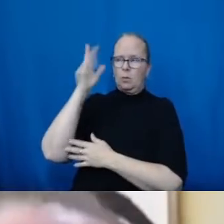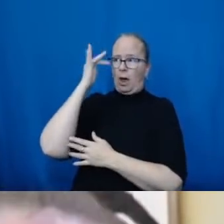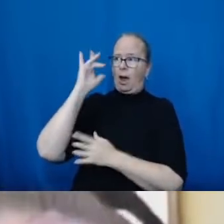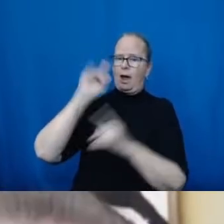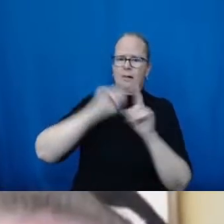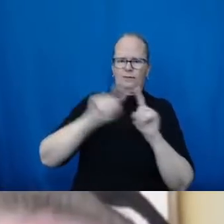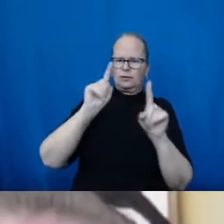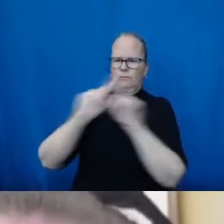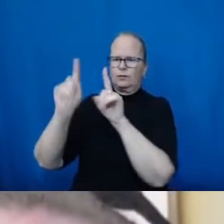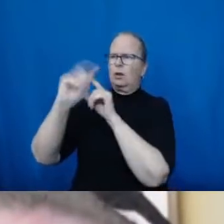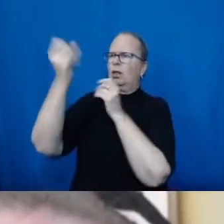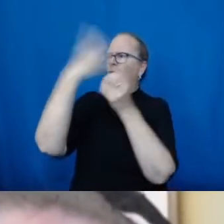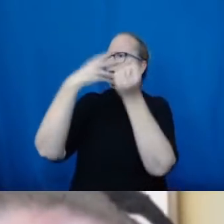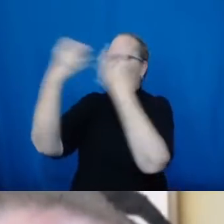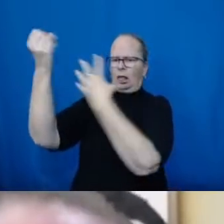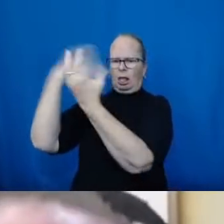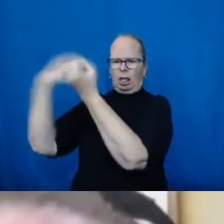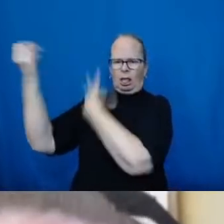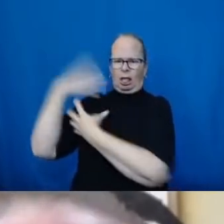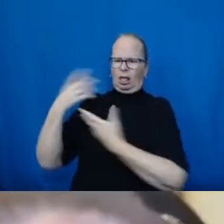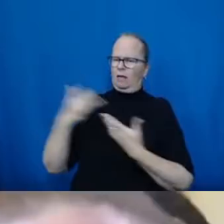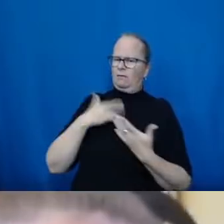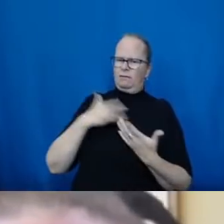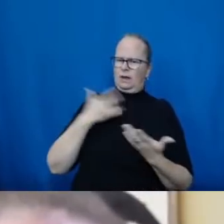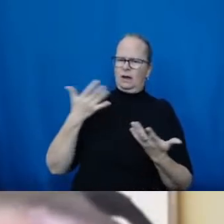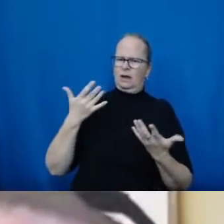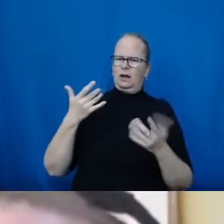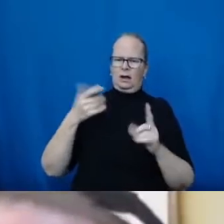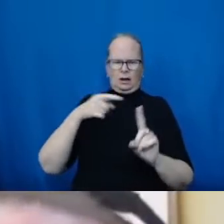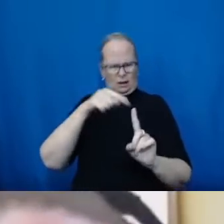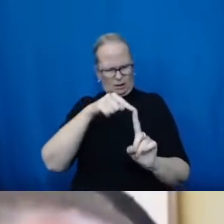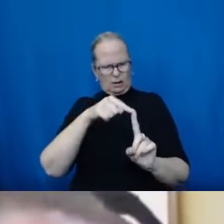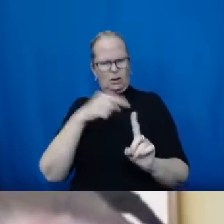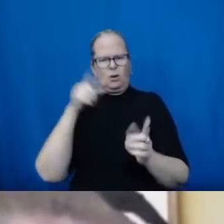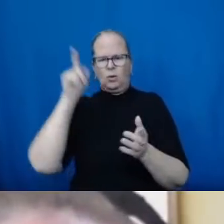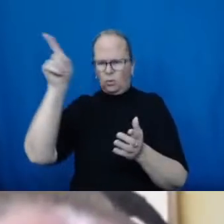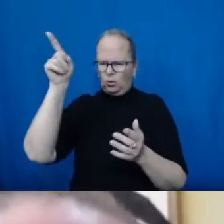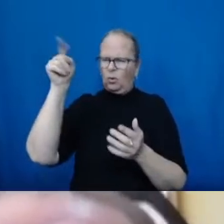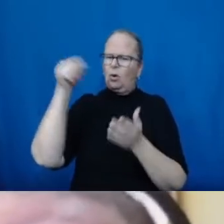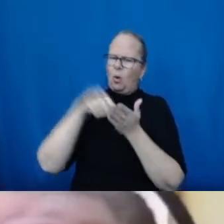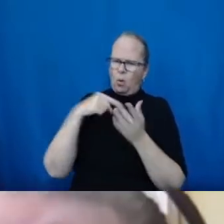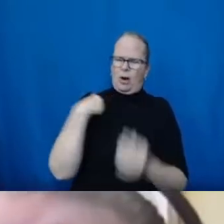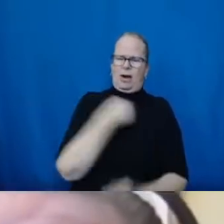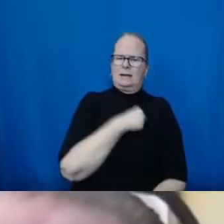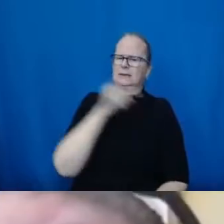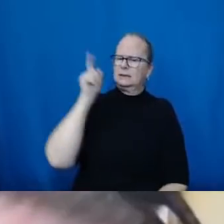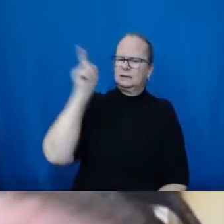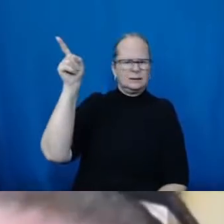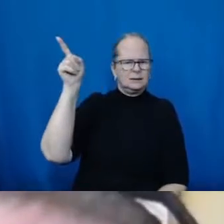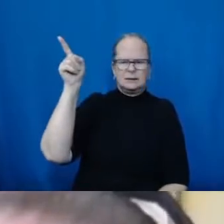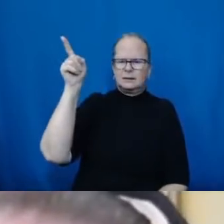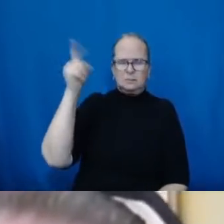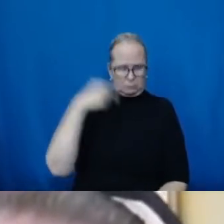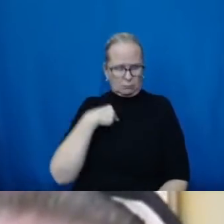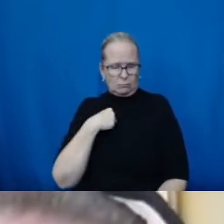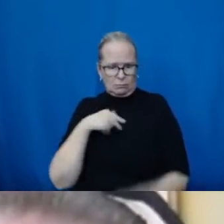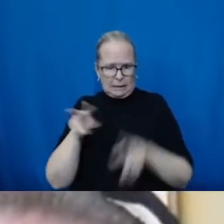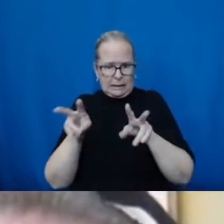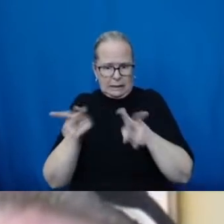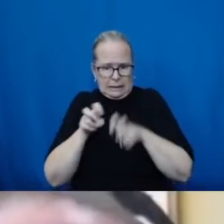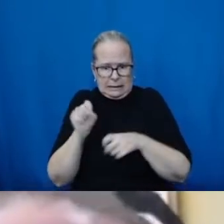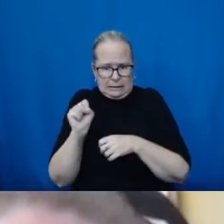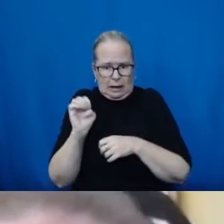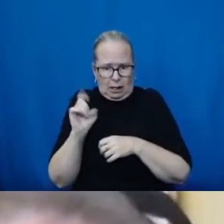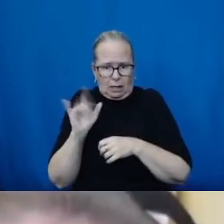is a selfish desire on my part. I would like more people to get vaccinated, and I am more sick than the average person of talking to people about